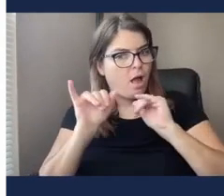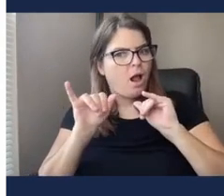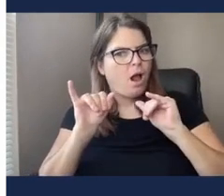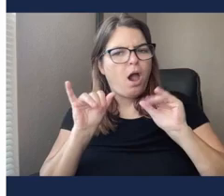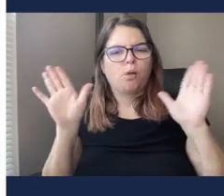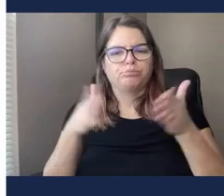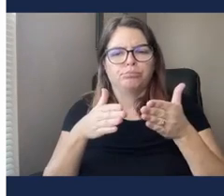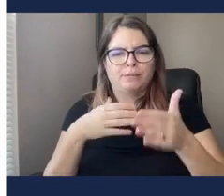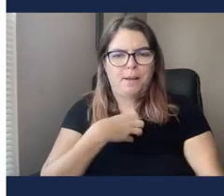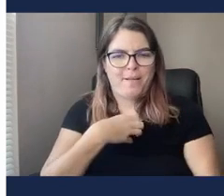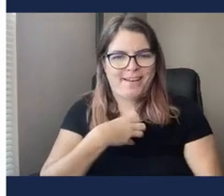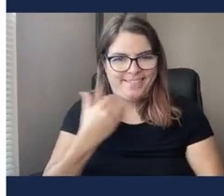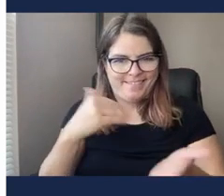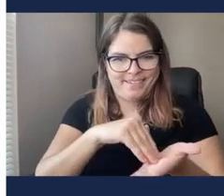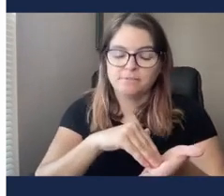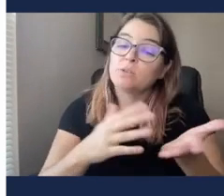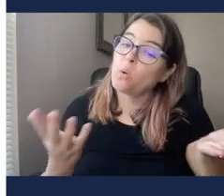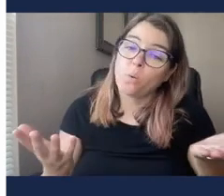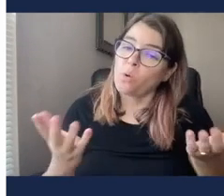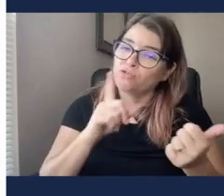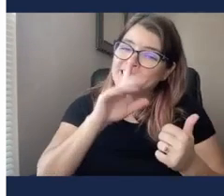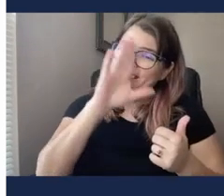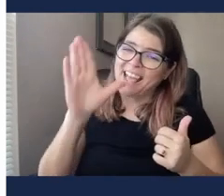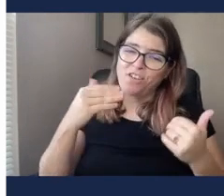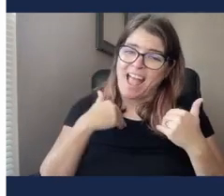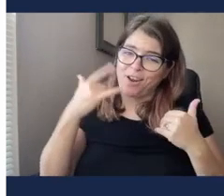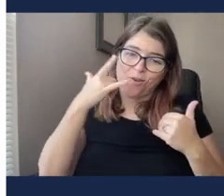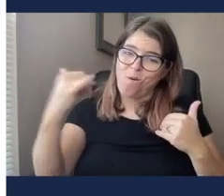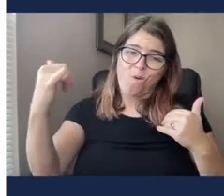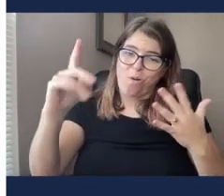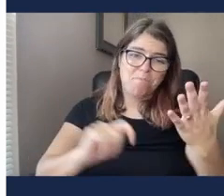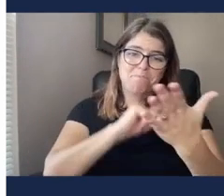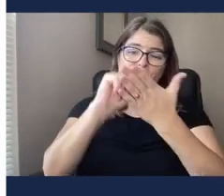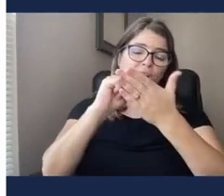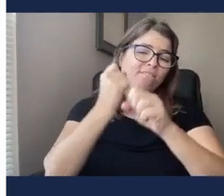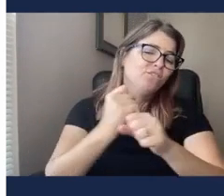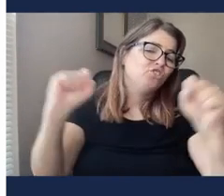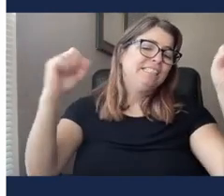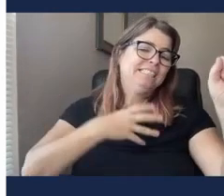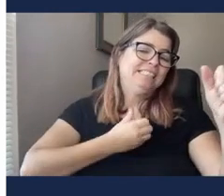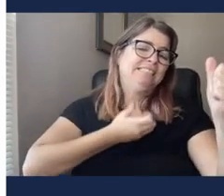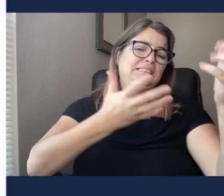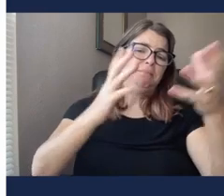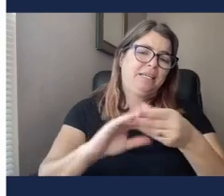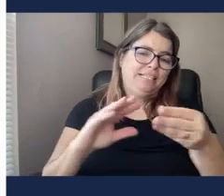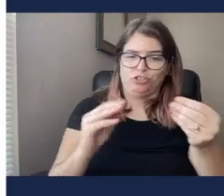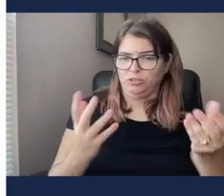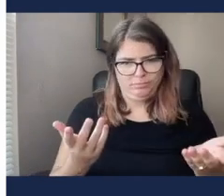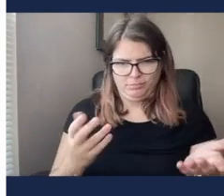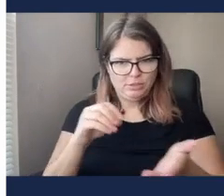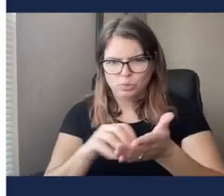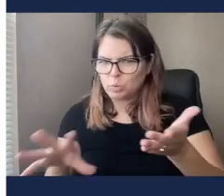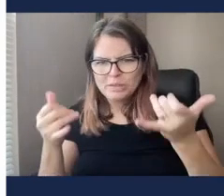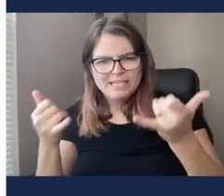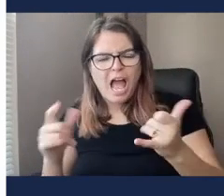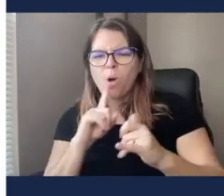to complain. So I think there was never a golden period of free speech, and students now are as